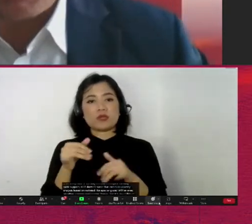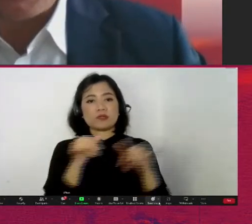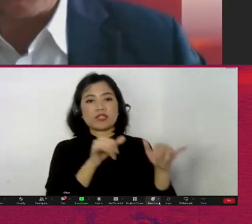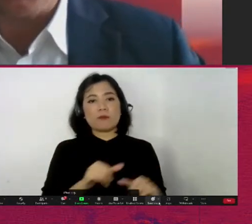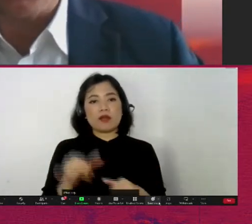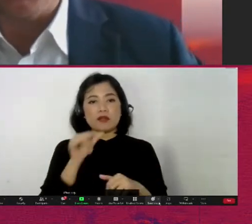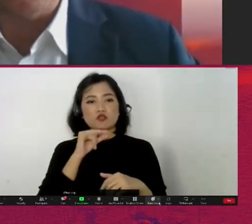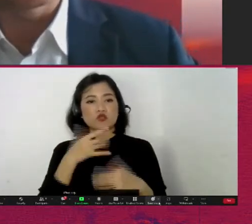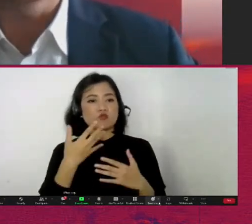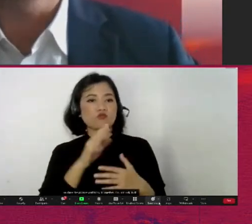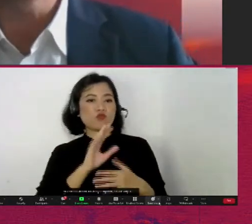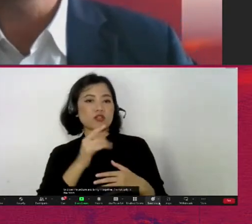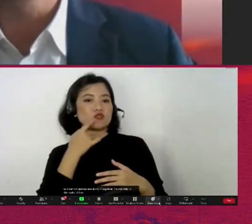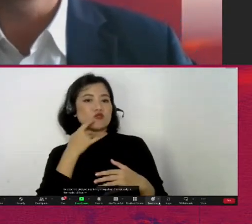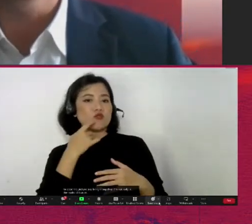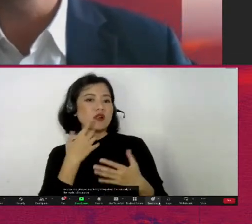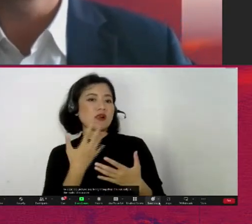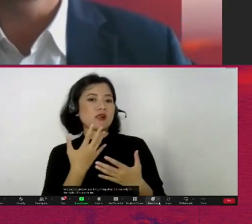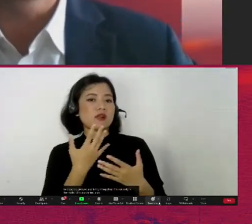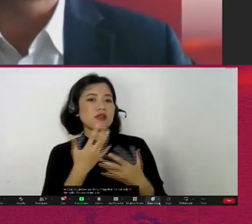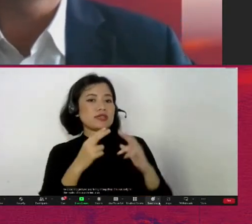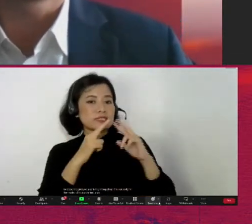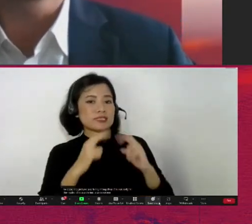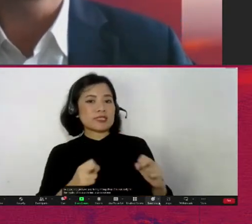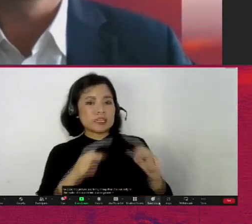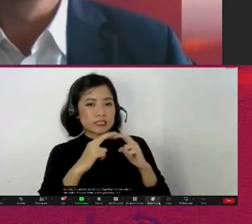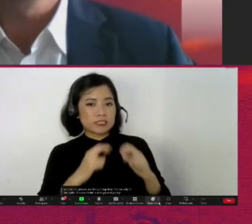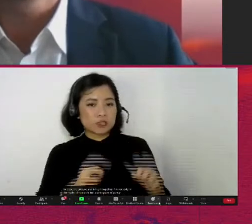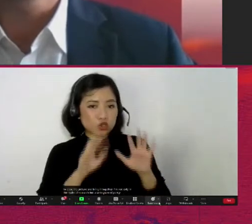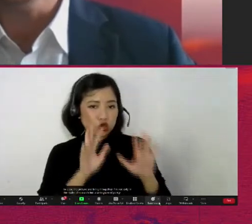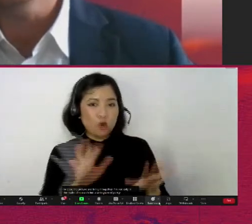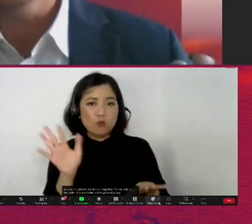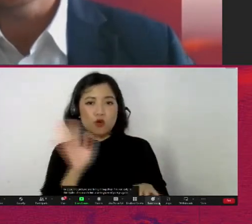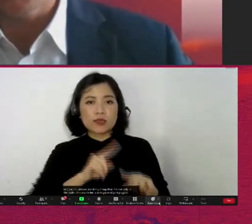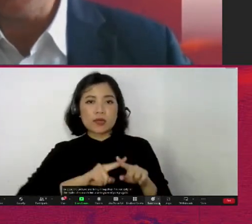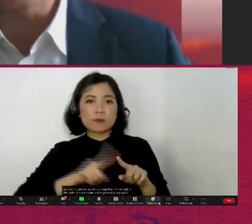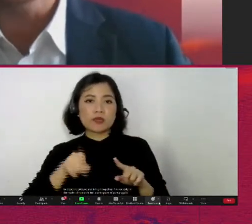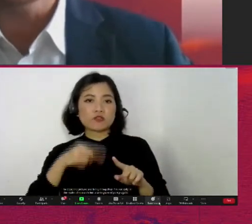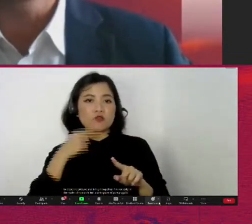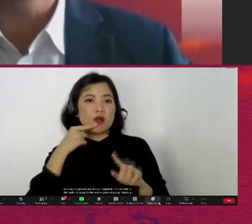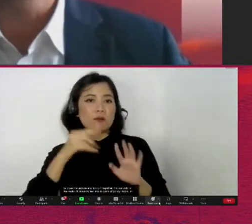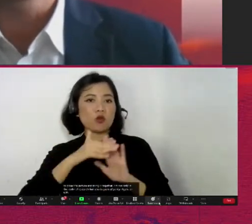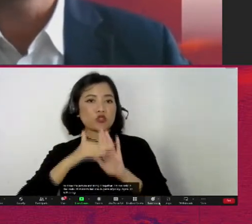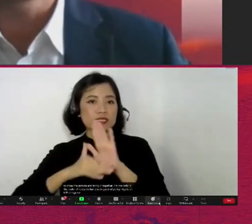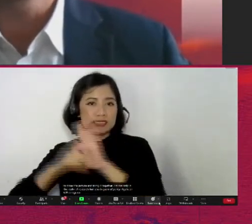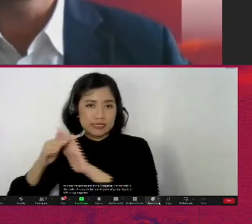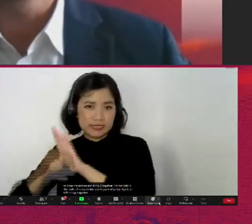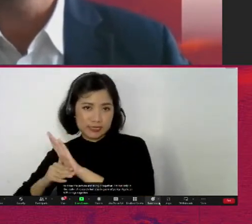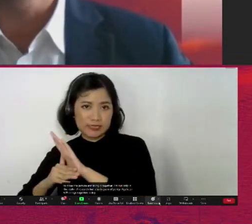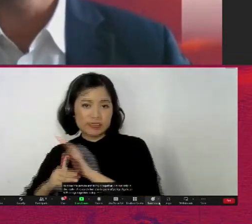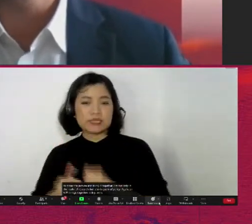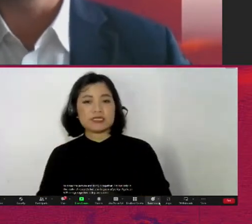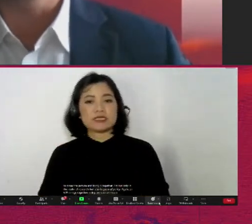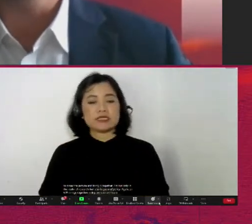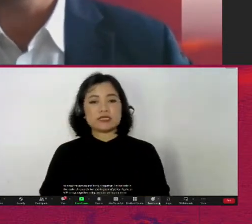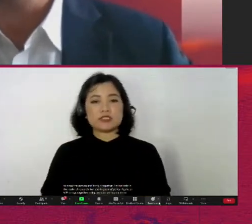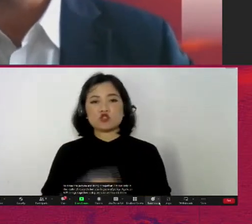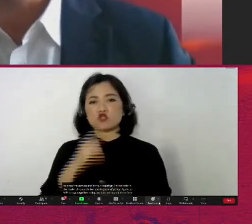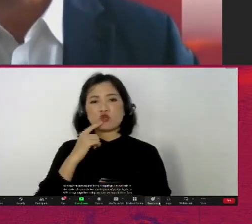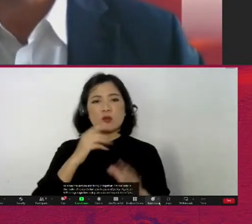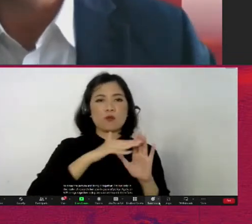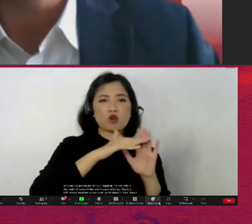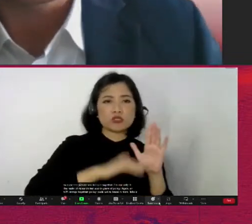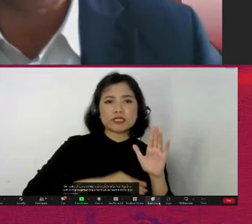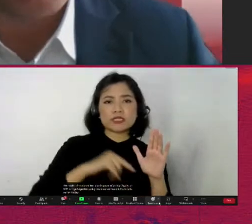not only in the realm of research, but also in the realm of policy. Again, an MPI brings together policy tools. We've heard it from